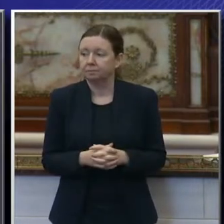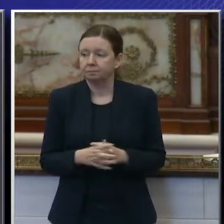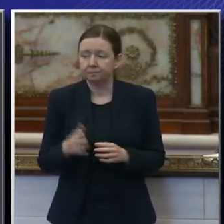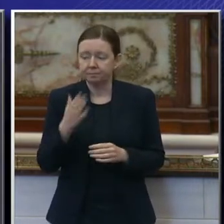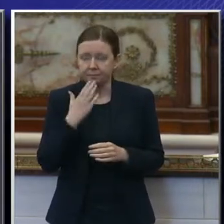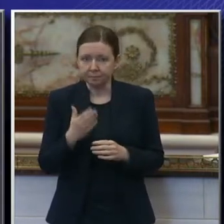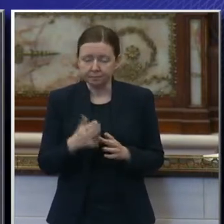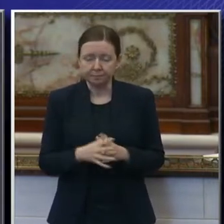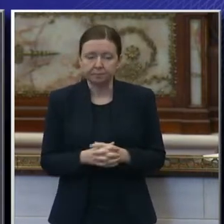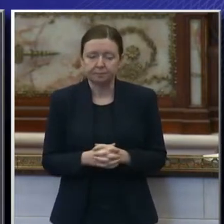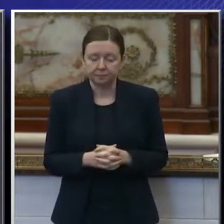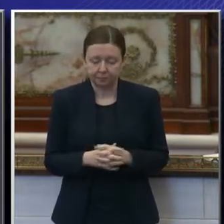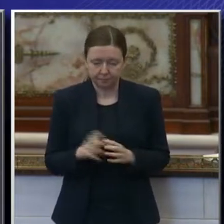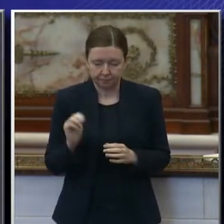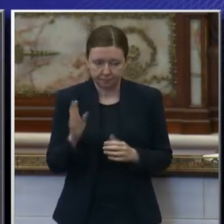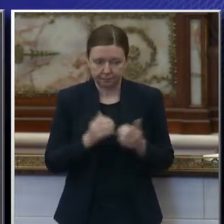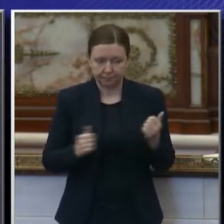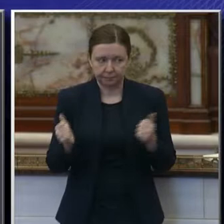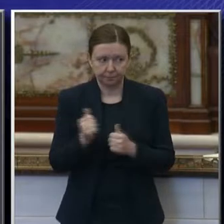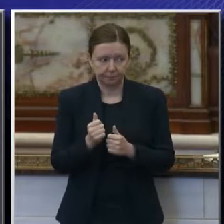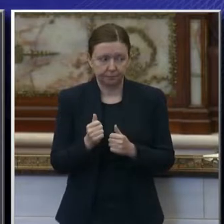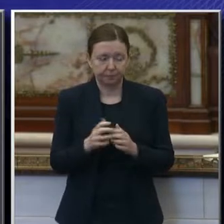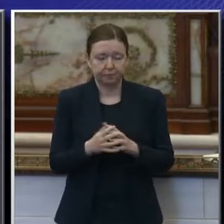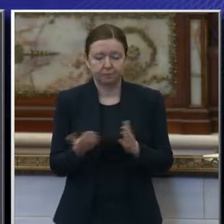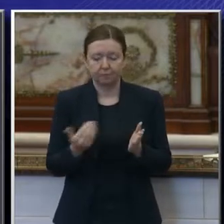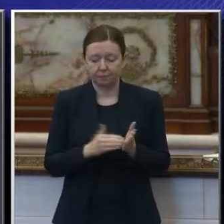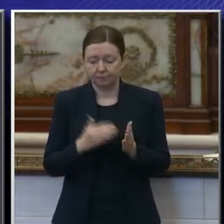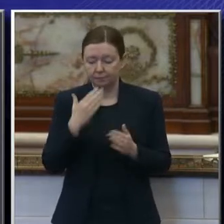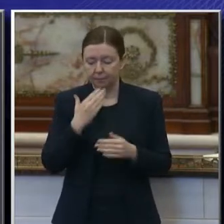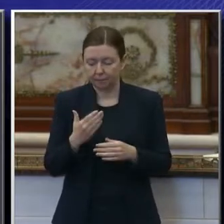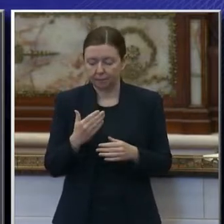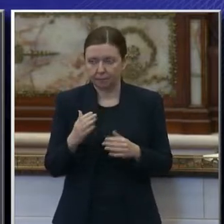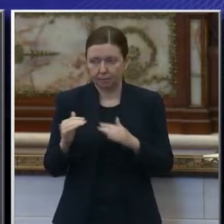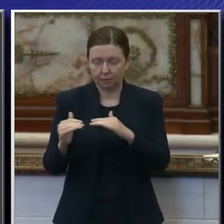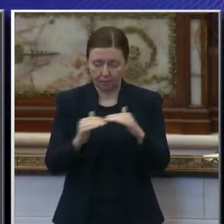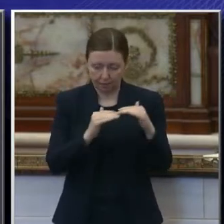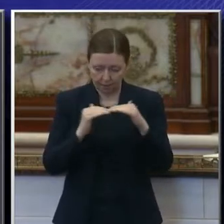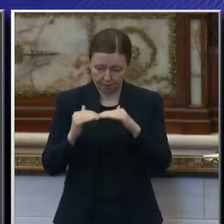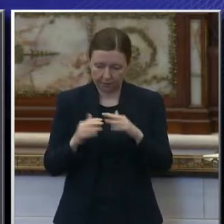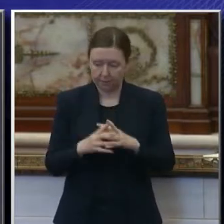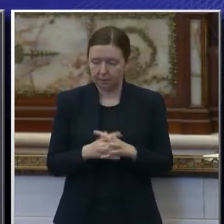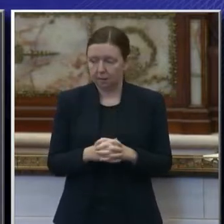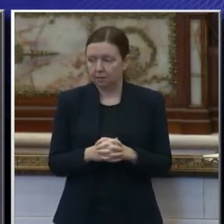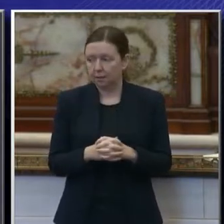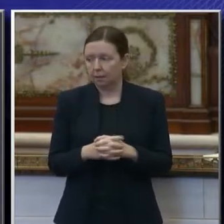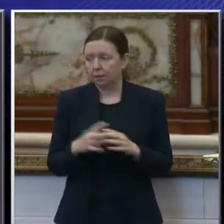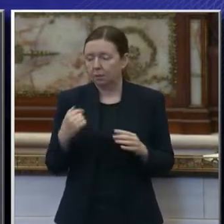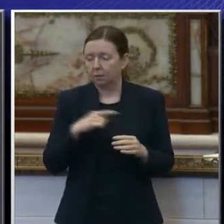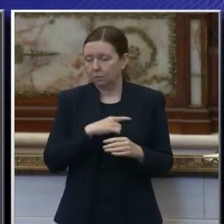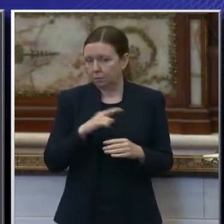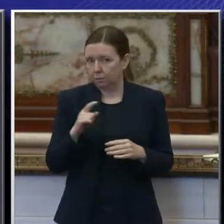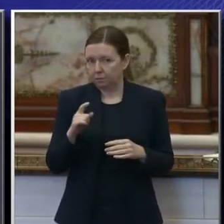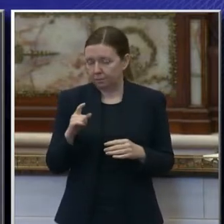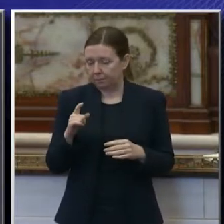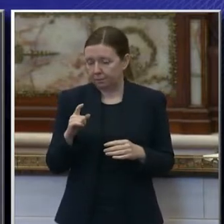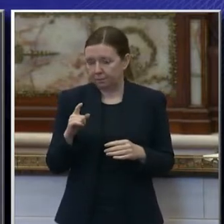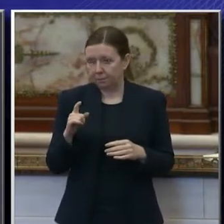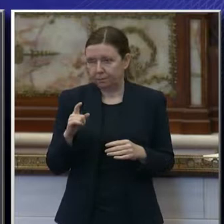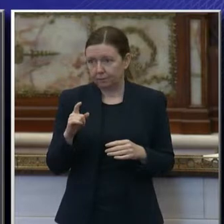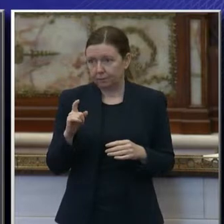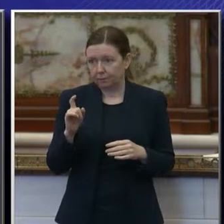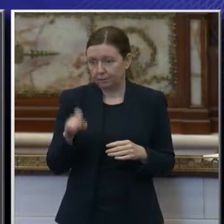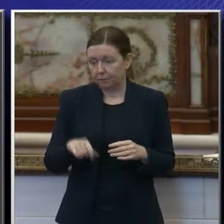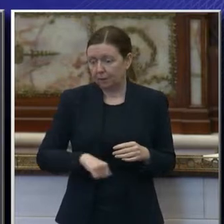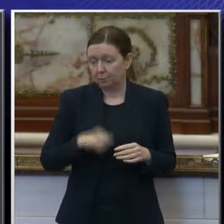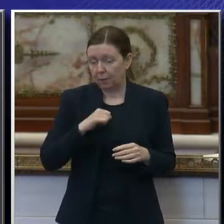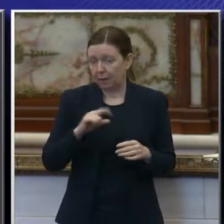Thank you, Mr. Chair. And again, thank you, colleagues. And we ought to be proud of